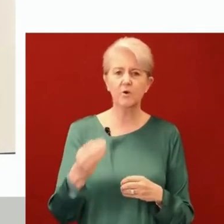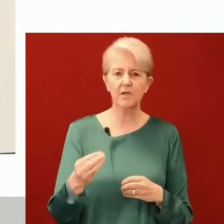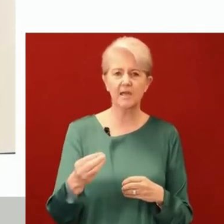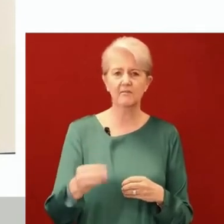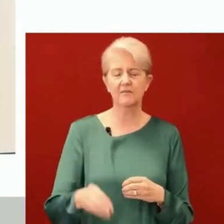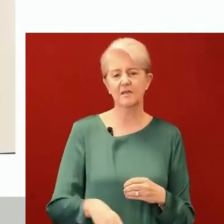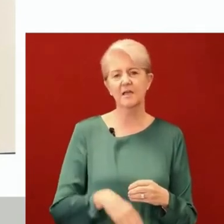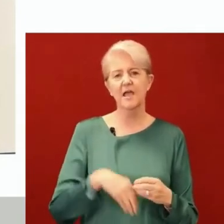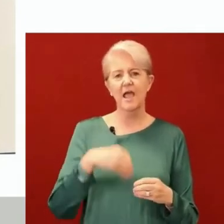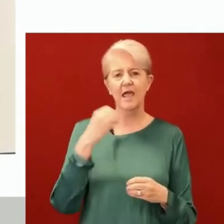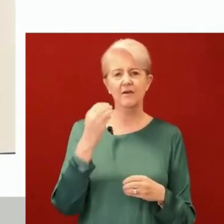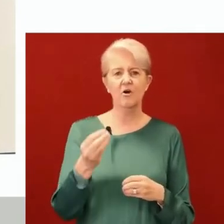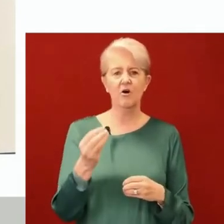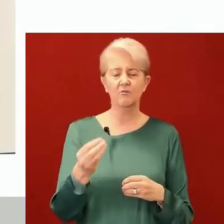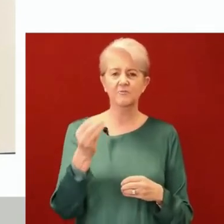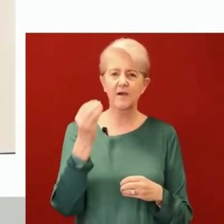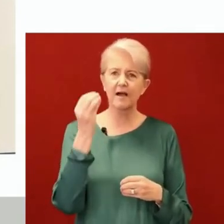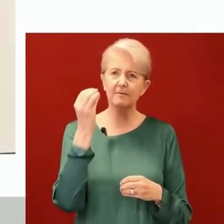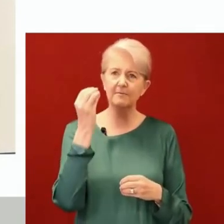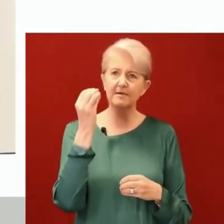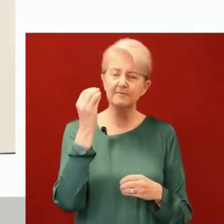of a work ethic and